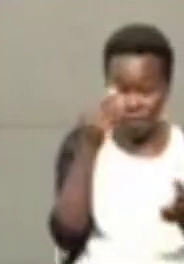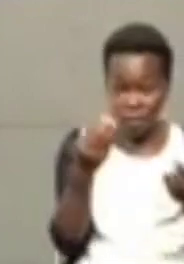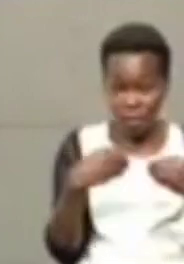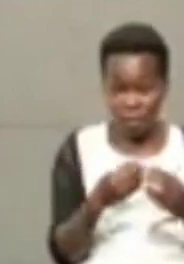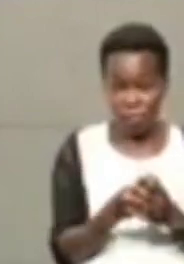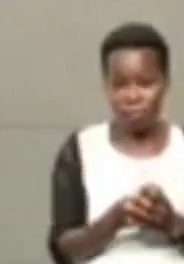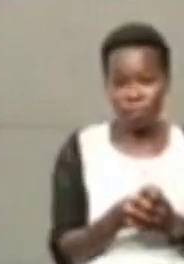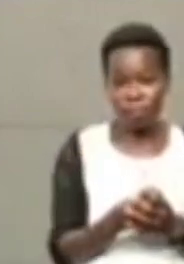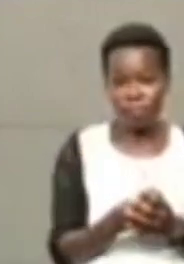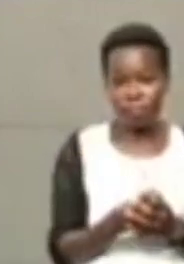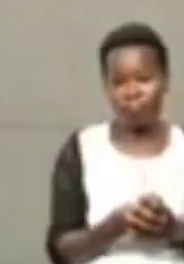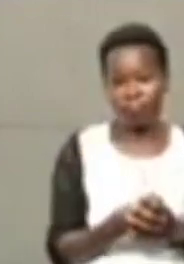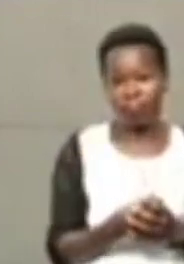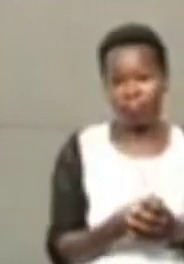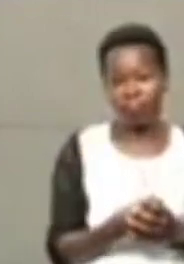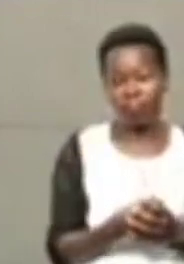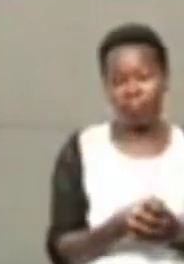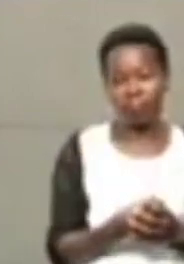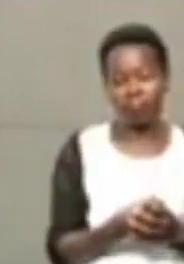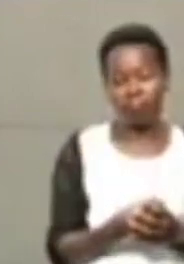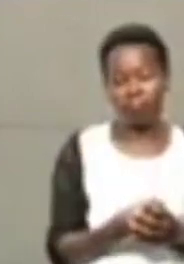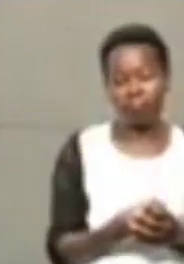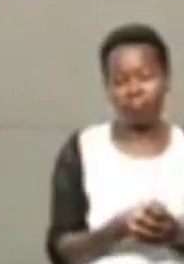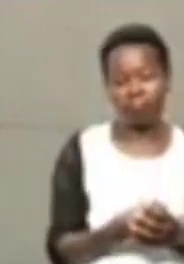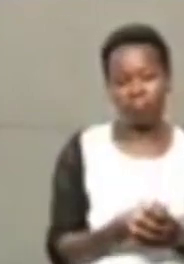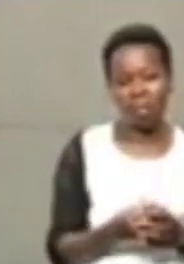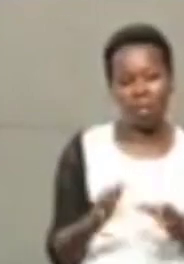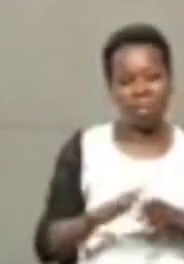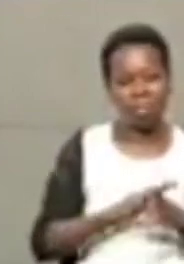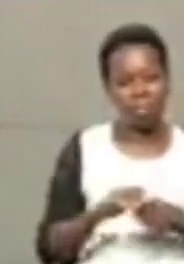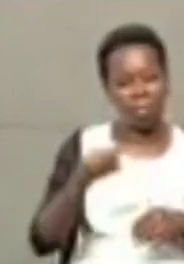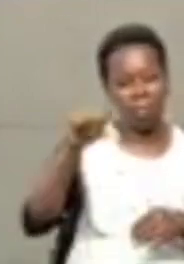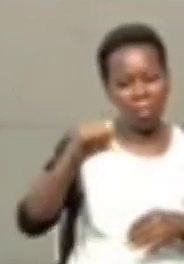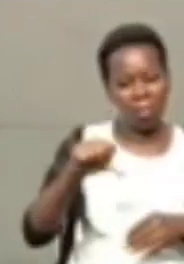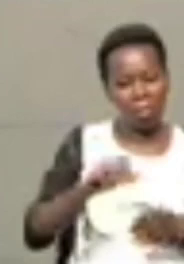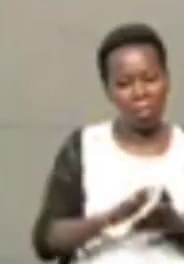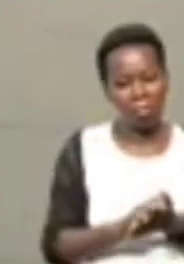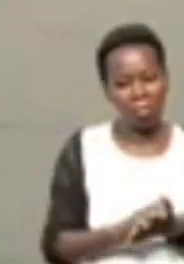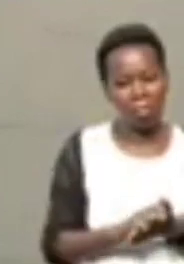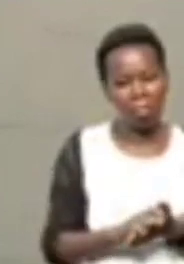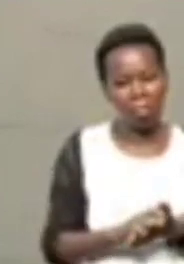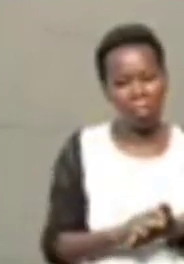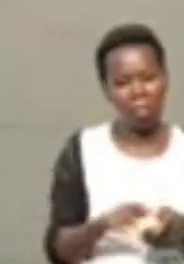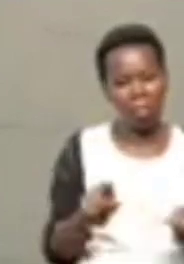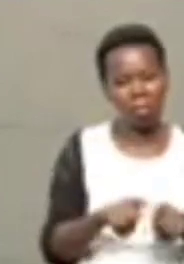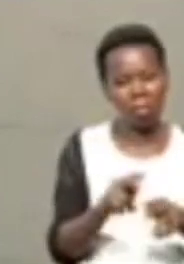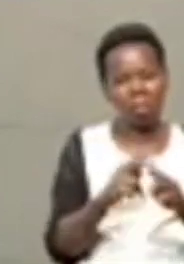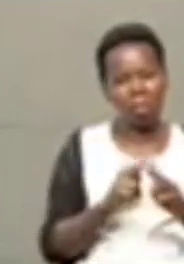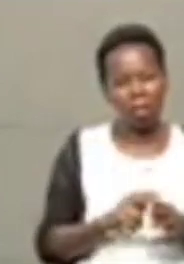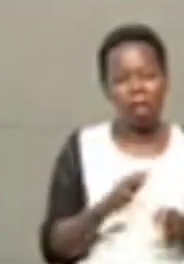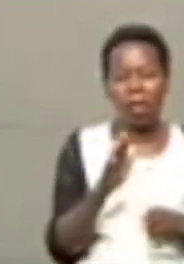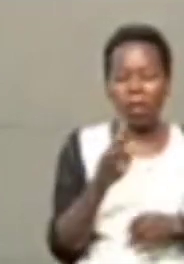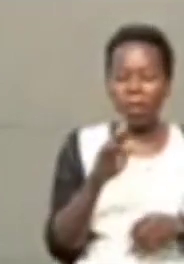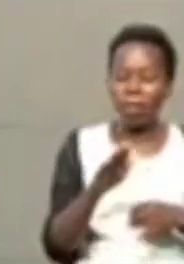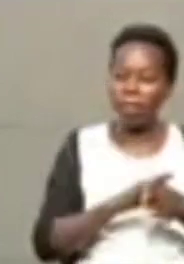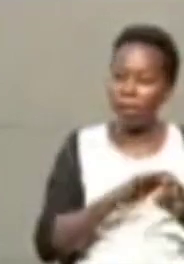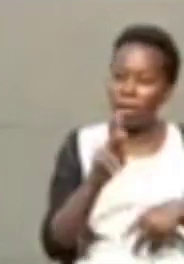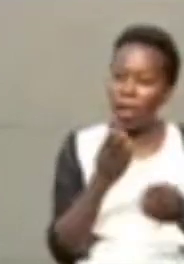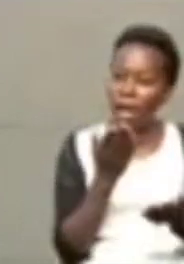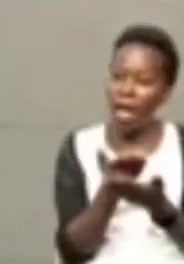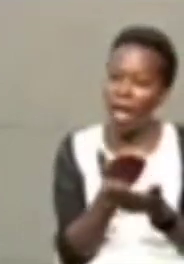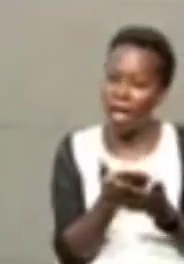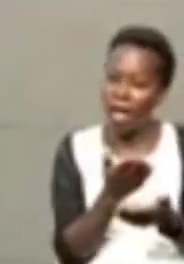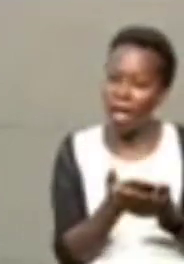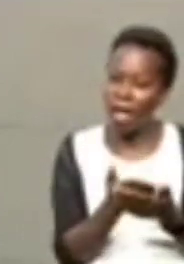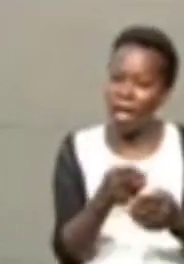ill health of the proprietors of these businesses, to indebtedness of the businesses. The traders are asking, who is